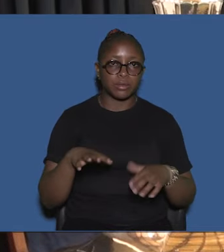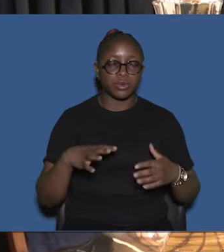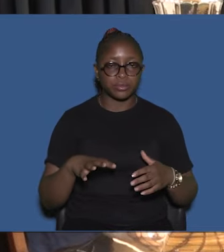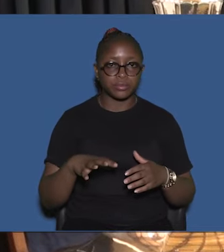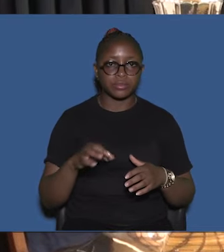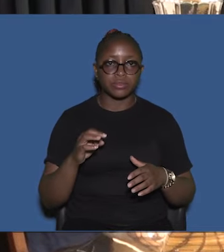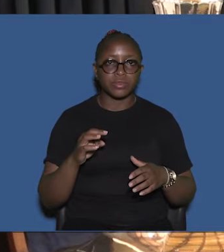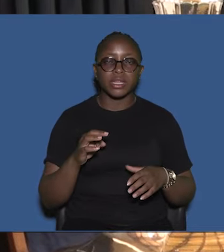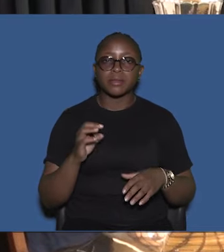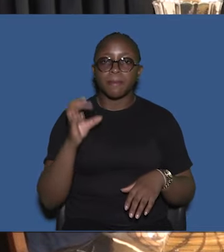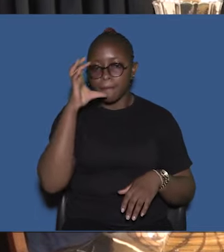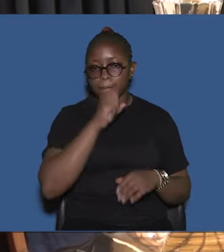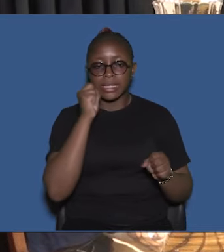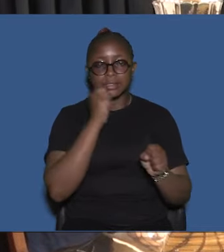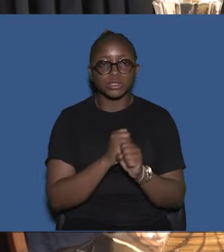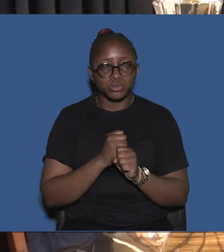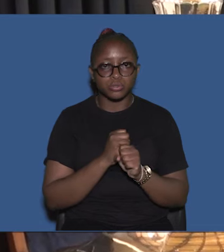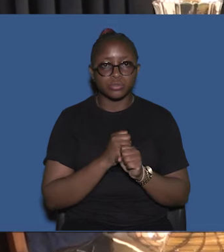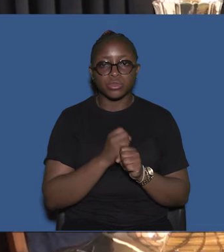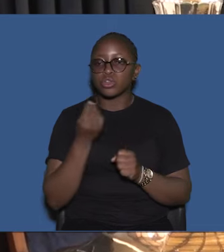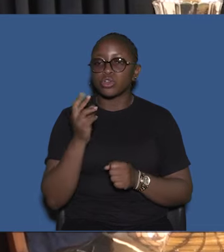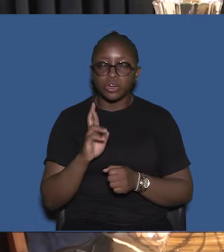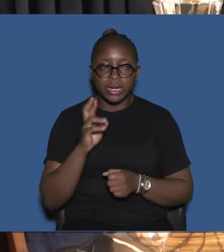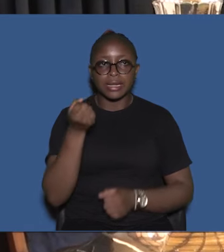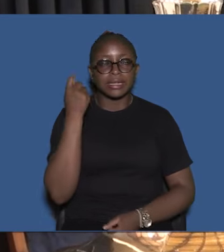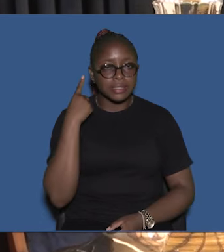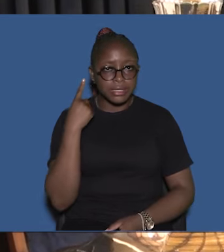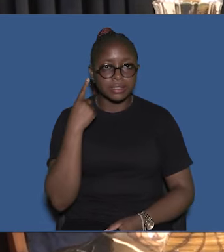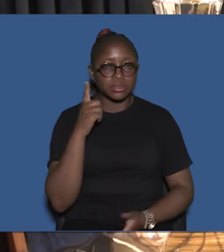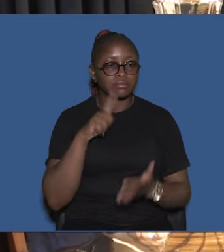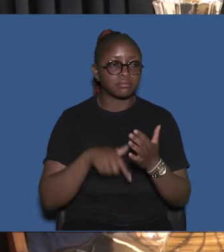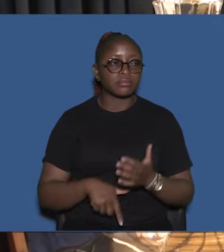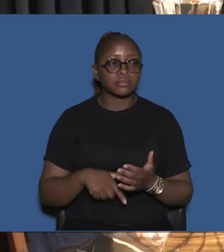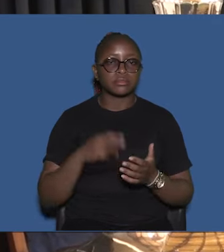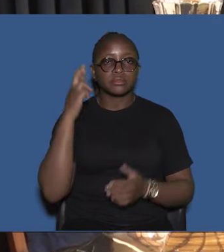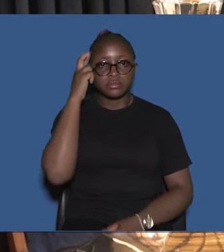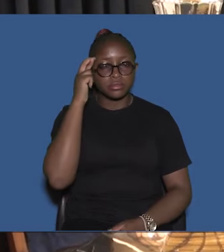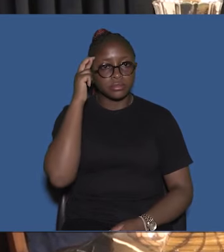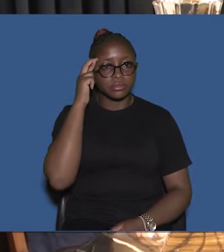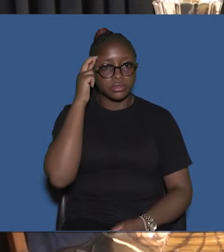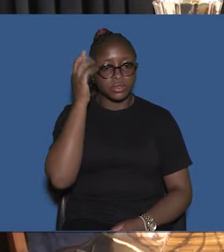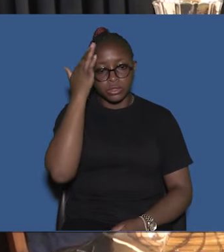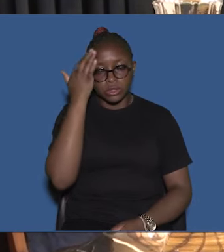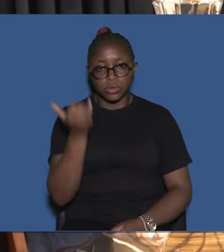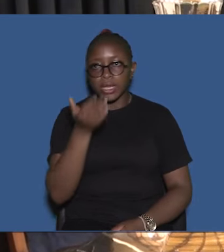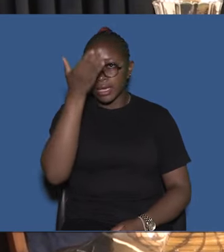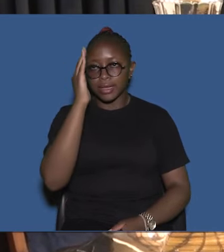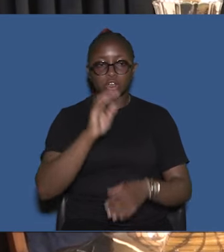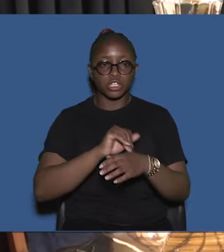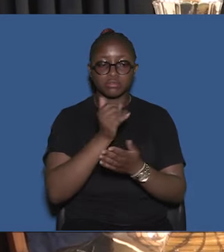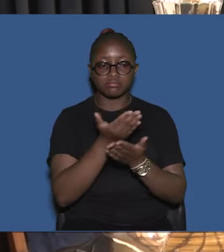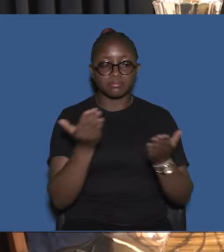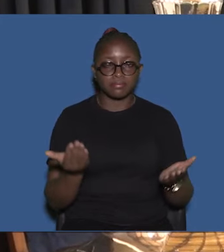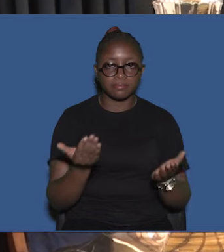do, or maybe understand, was that the reason why God called them